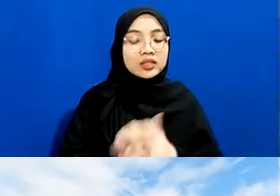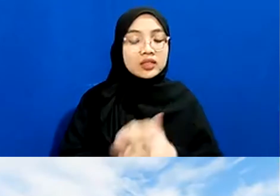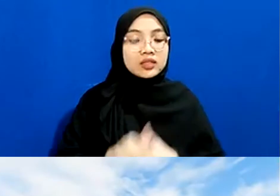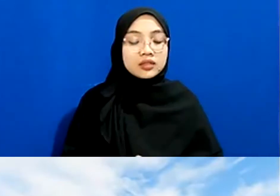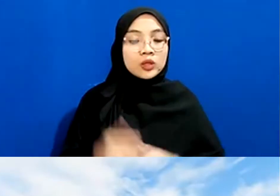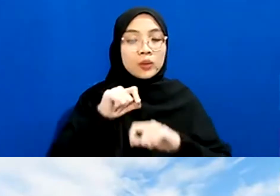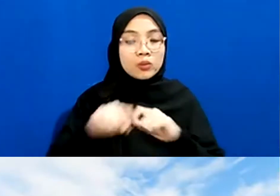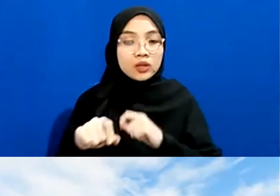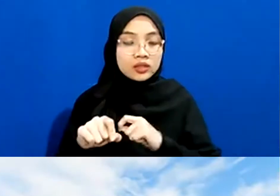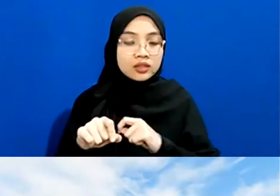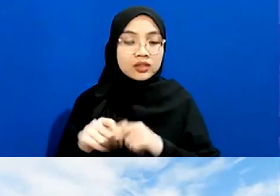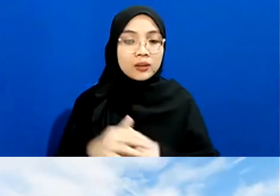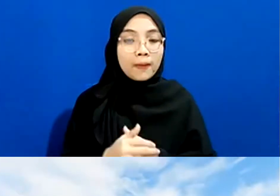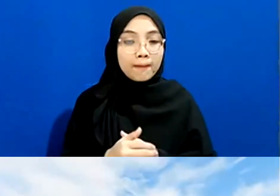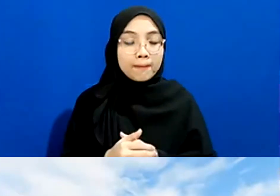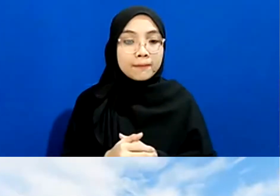create